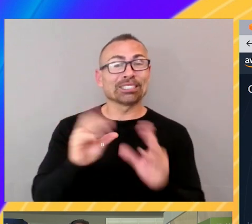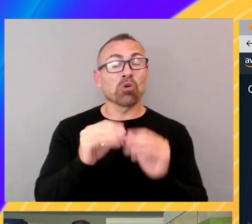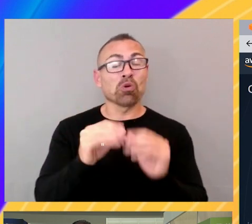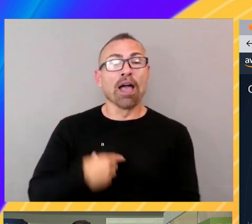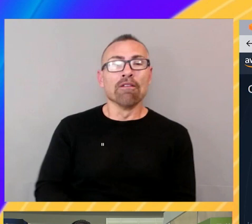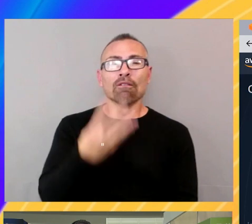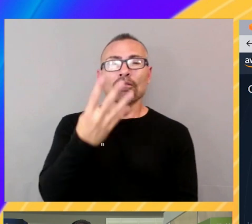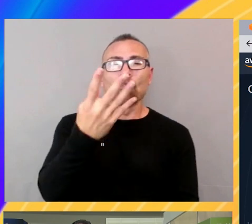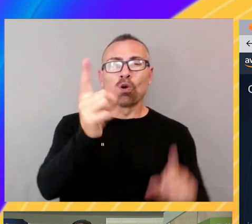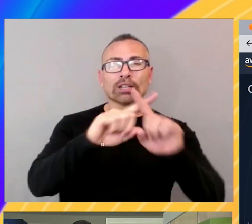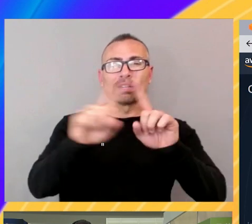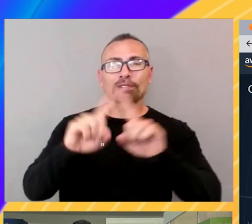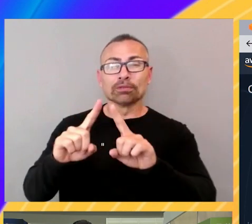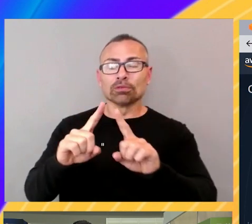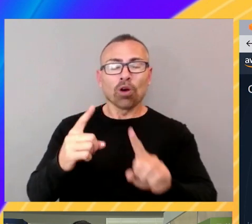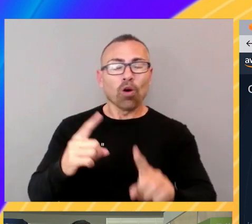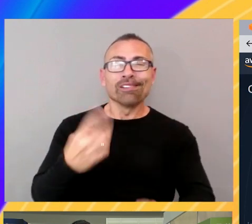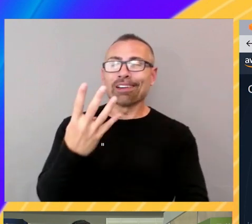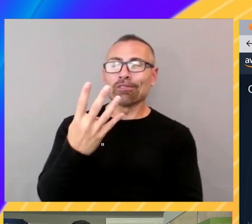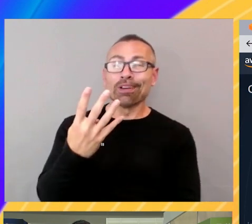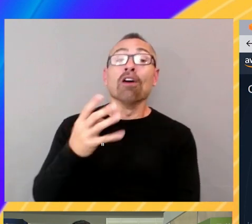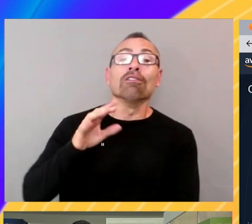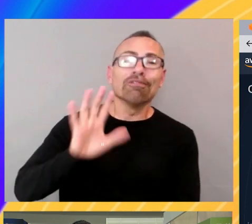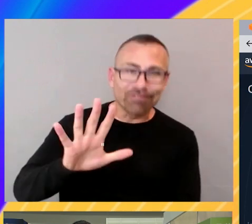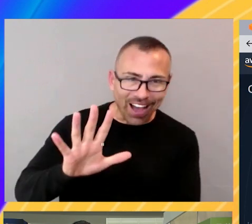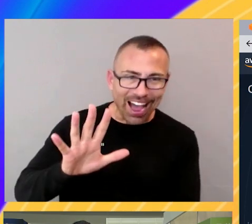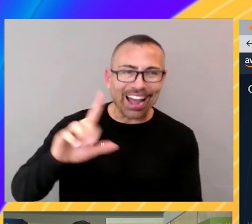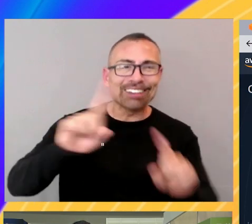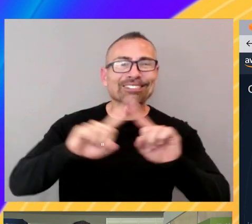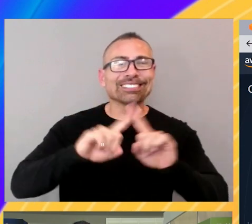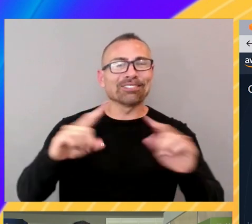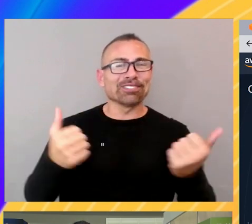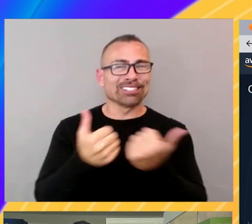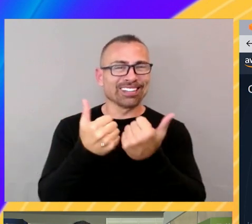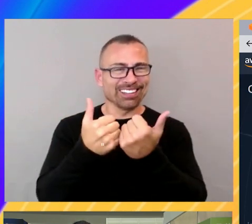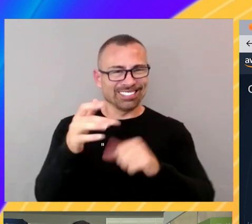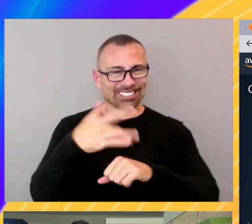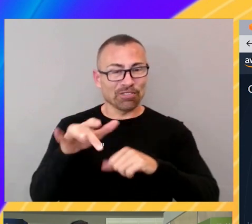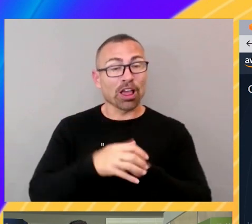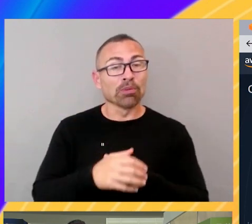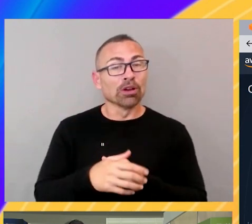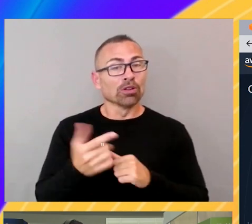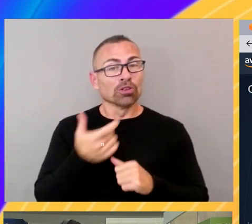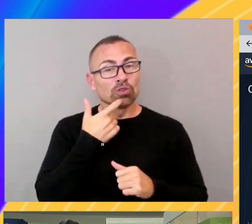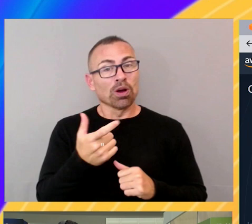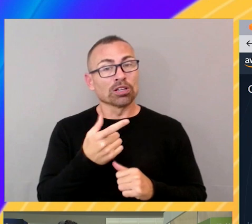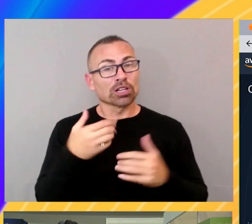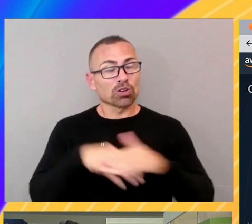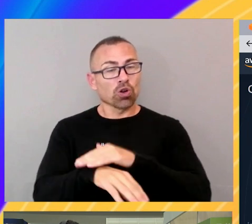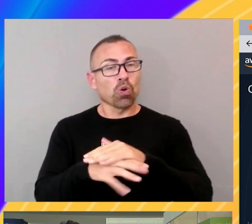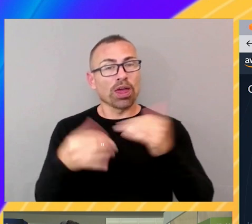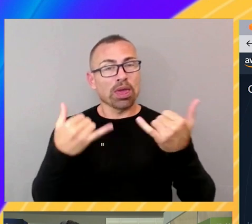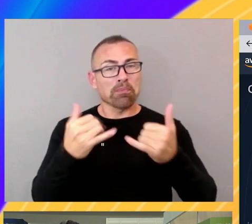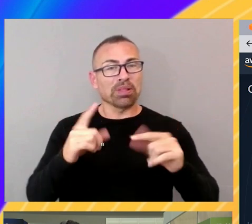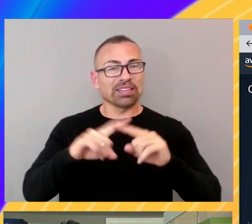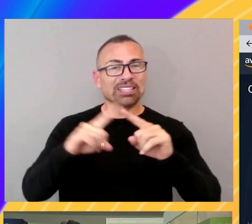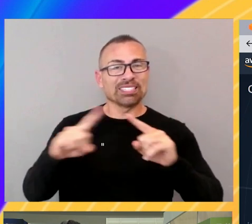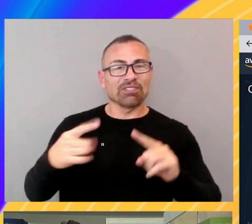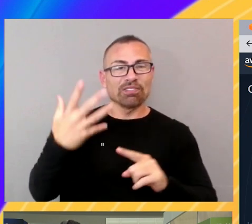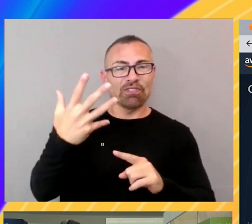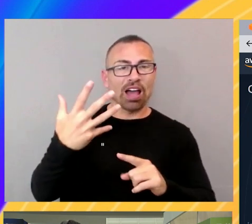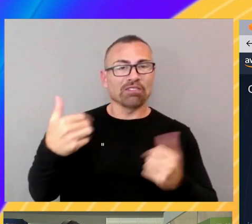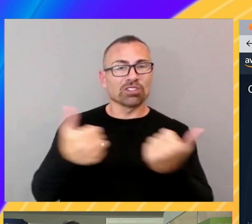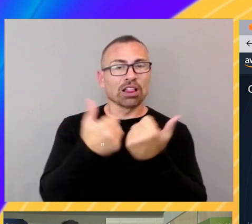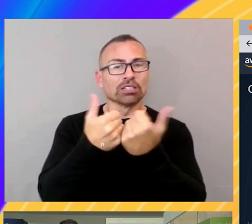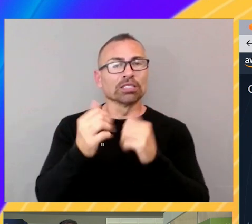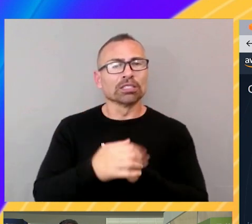available. And people watching live can go in, they can play the different challenges. What are these price tags here? So the price tags denote how many points you